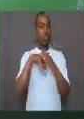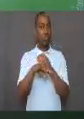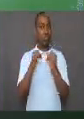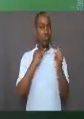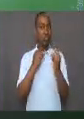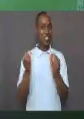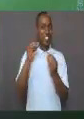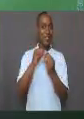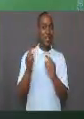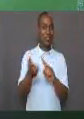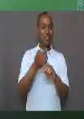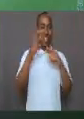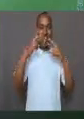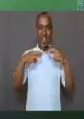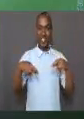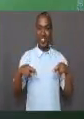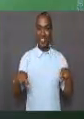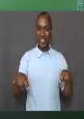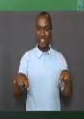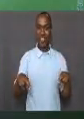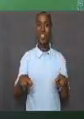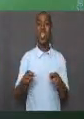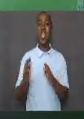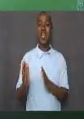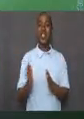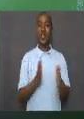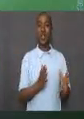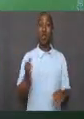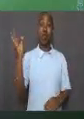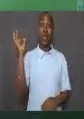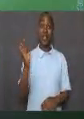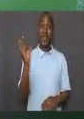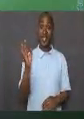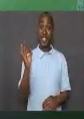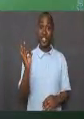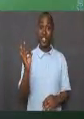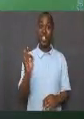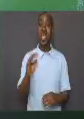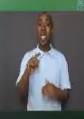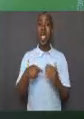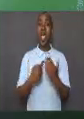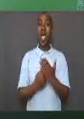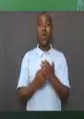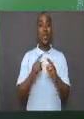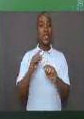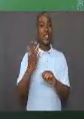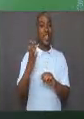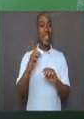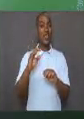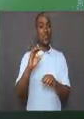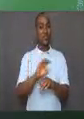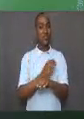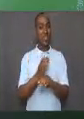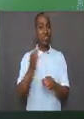you will be researching and preparing a presentation about the different types of